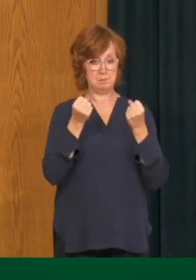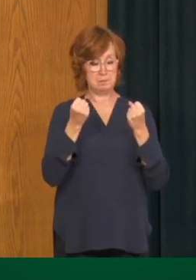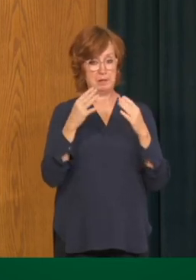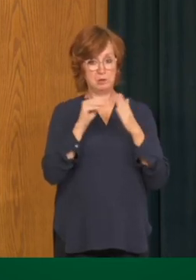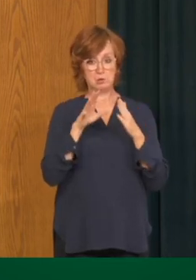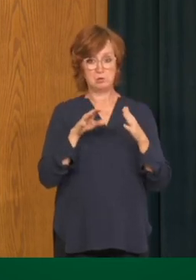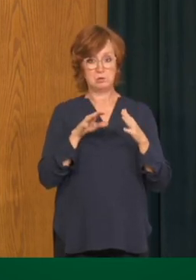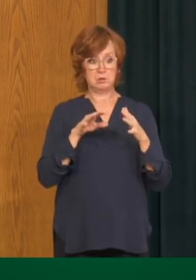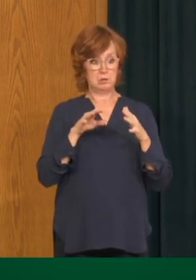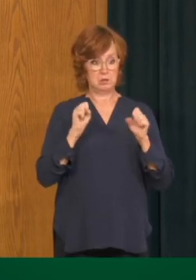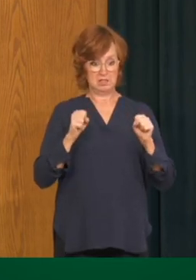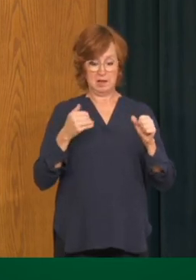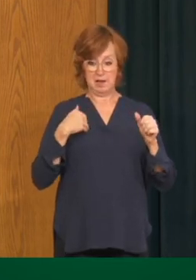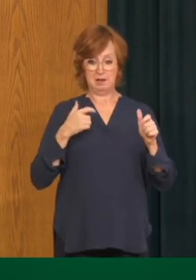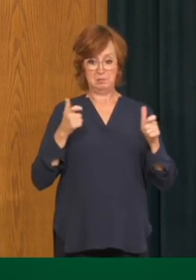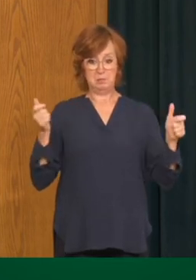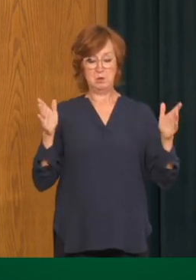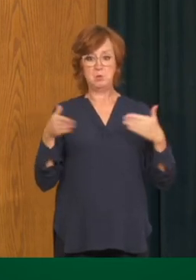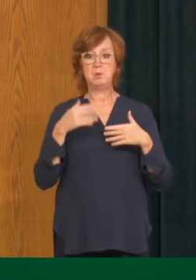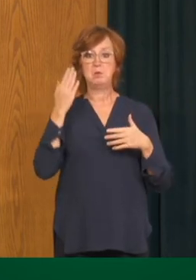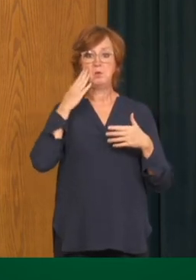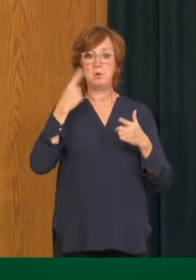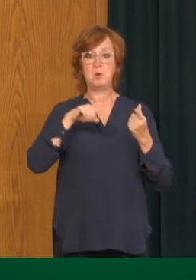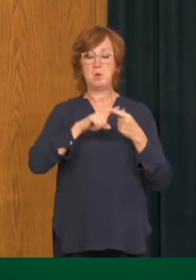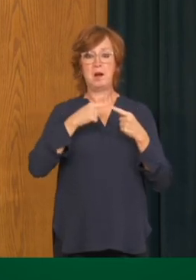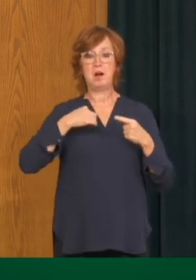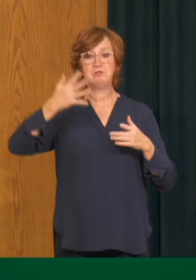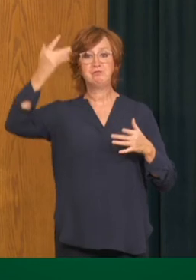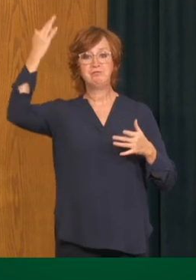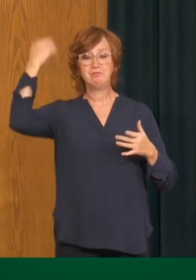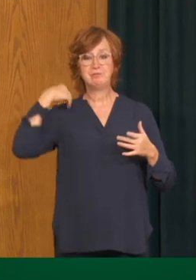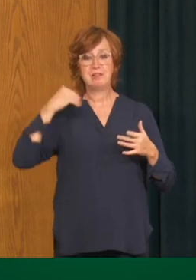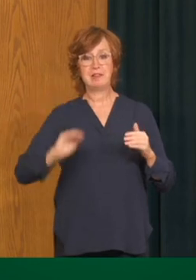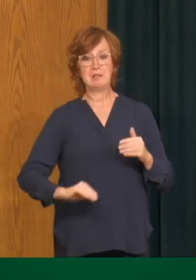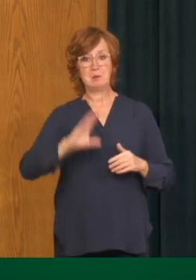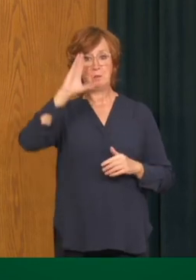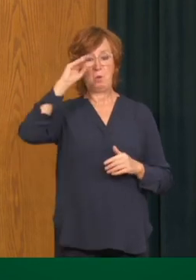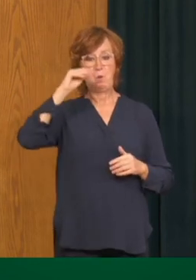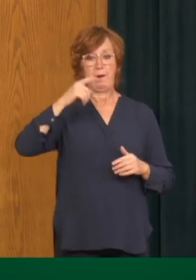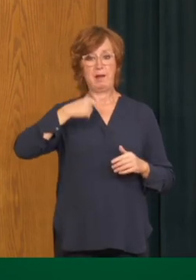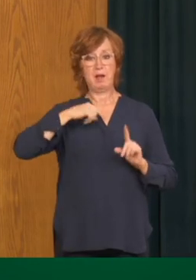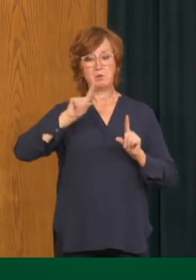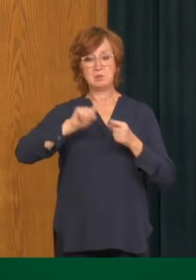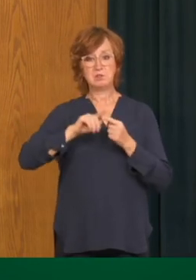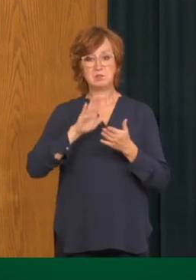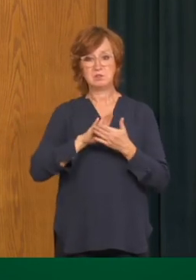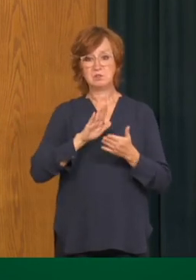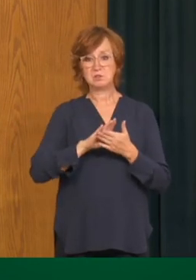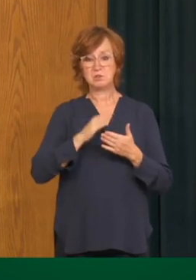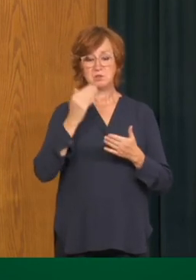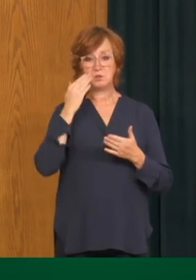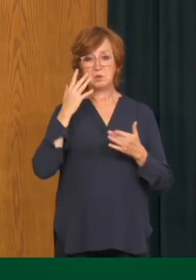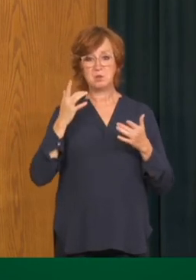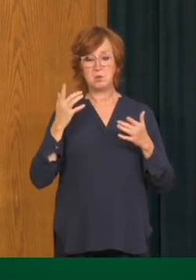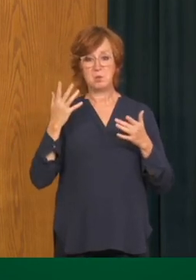actually physical distance. And I can think back to my school days many decades ago, where we had a